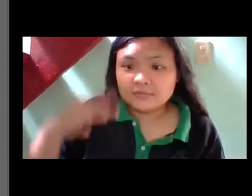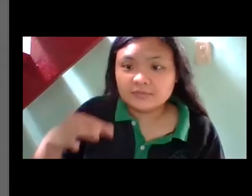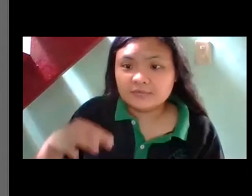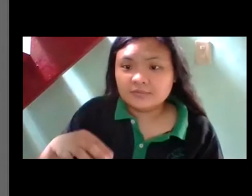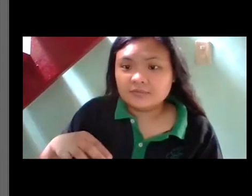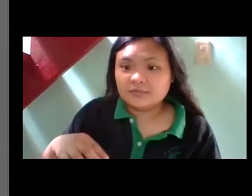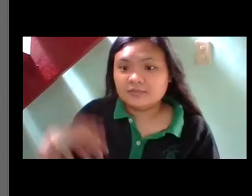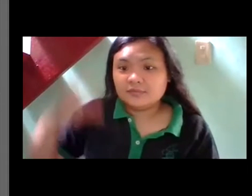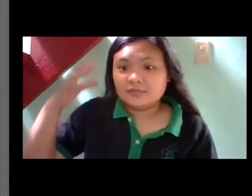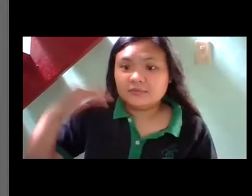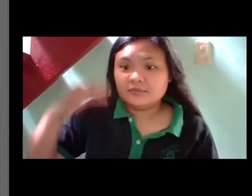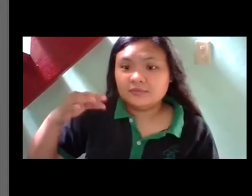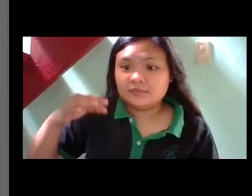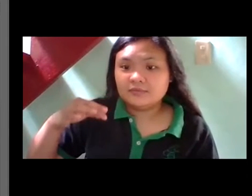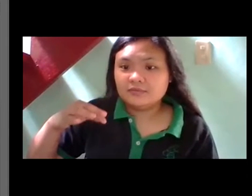Okay.